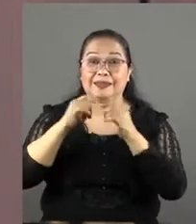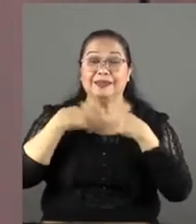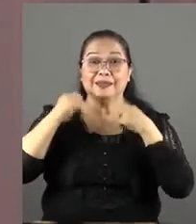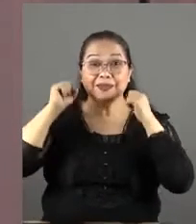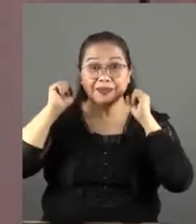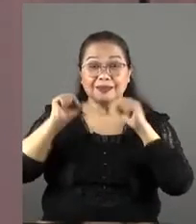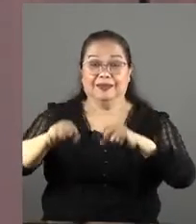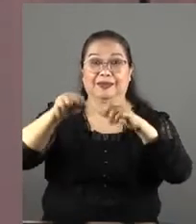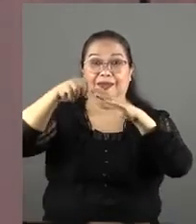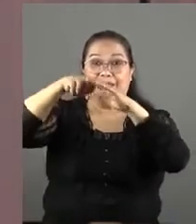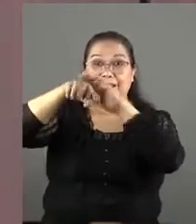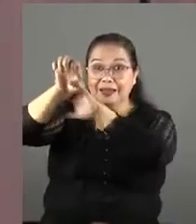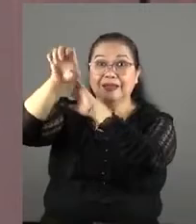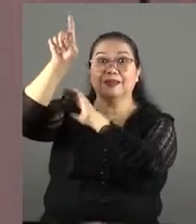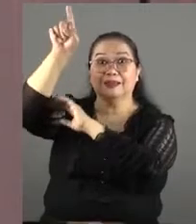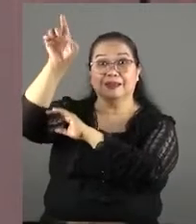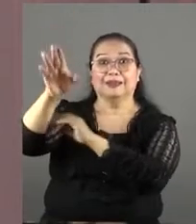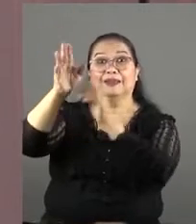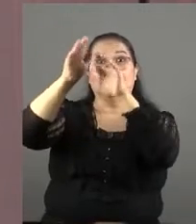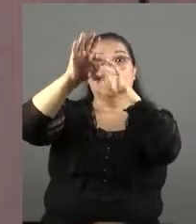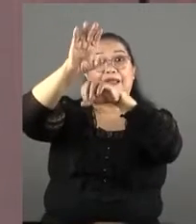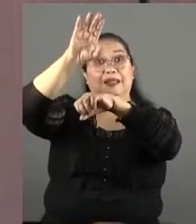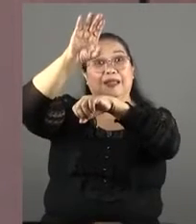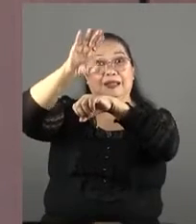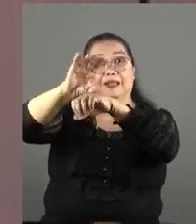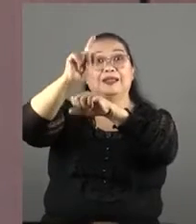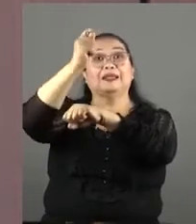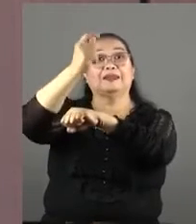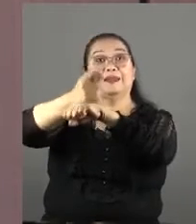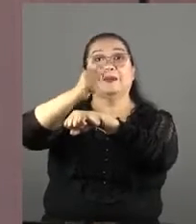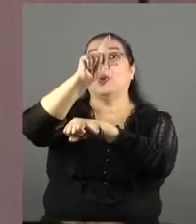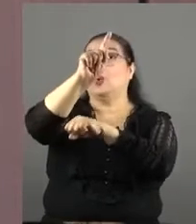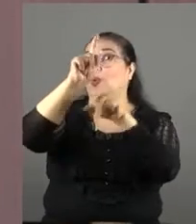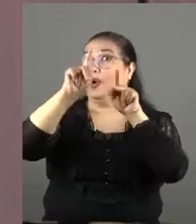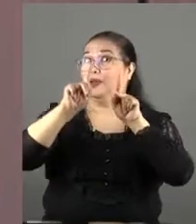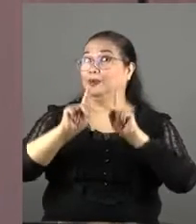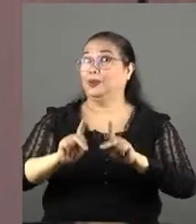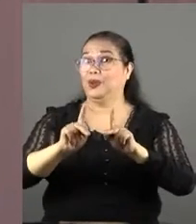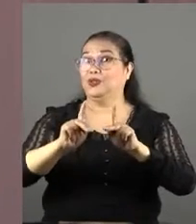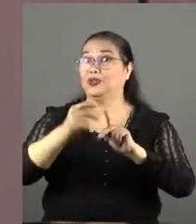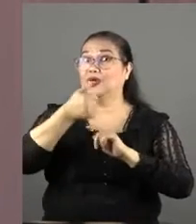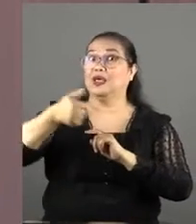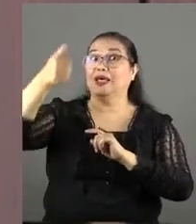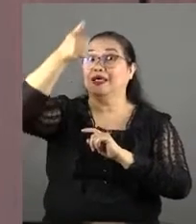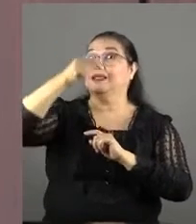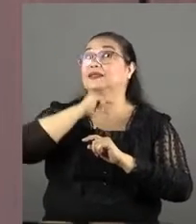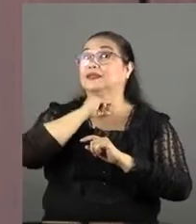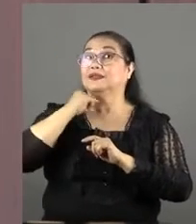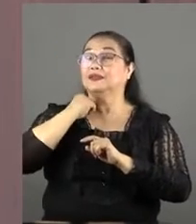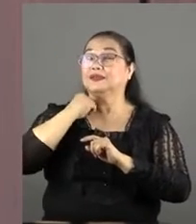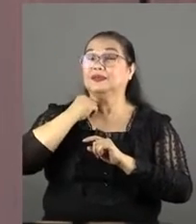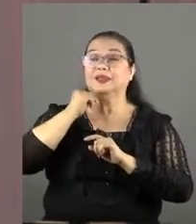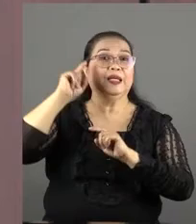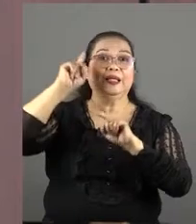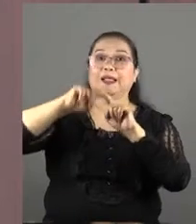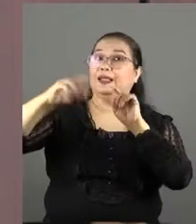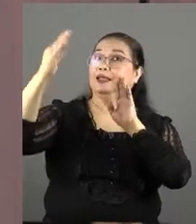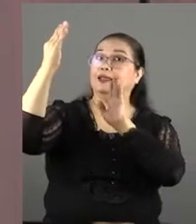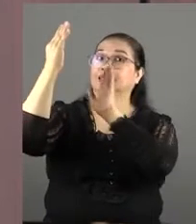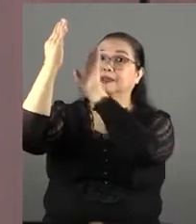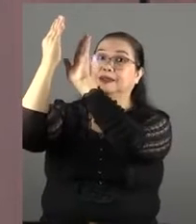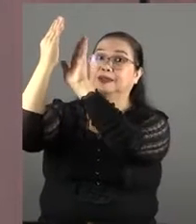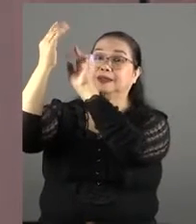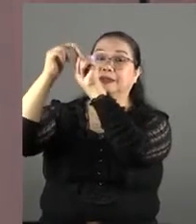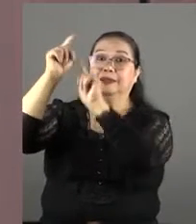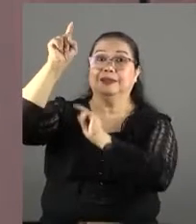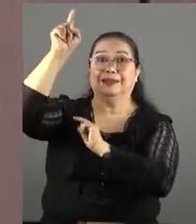be brought before God, and only once a year and only one person. A picture of heaven, the unapproachable. A picture